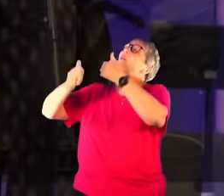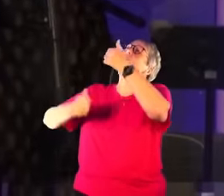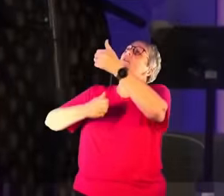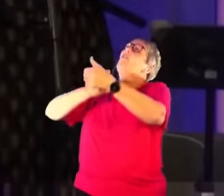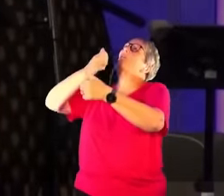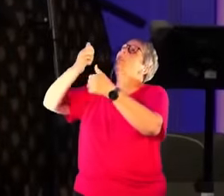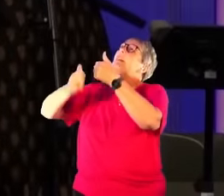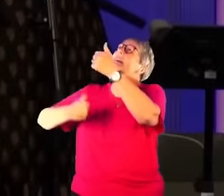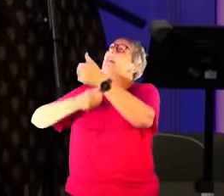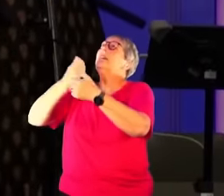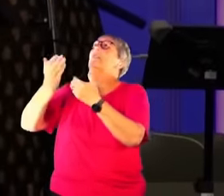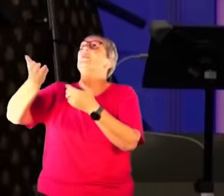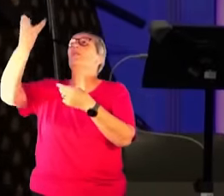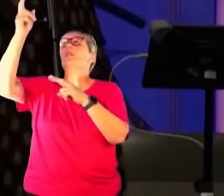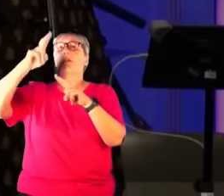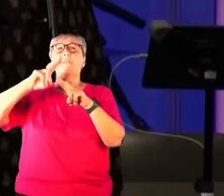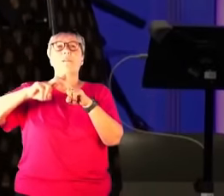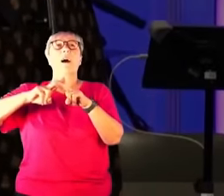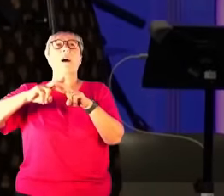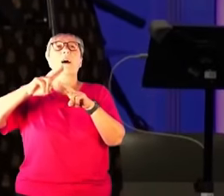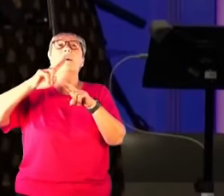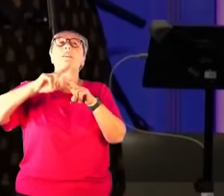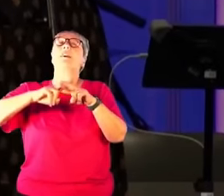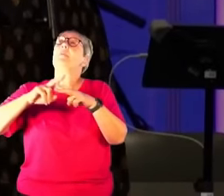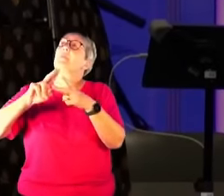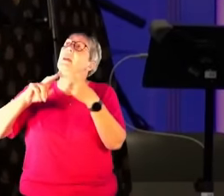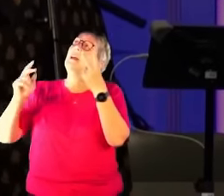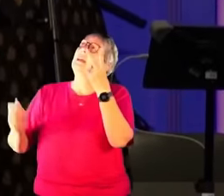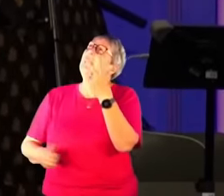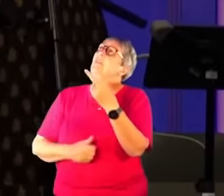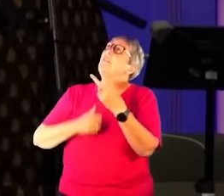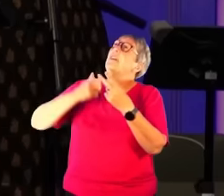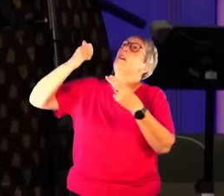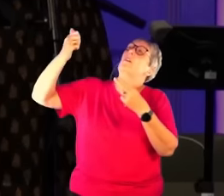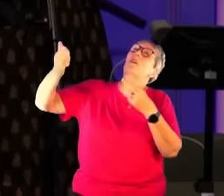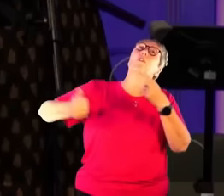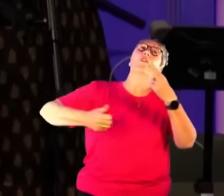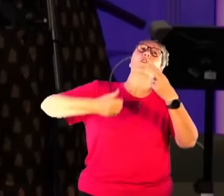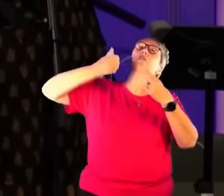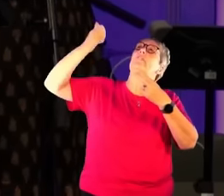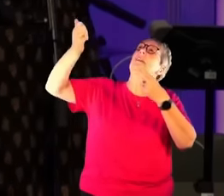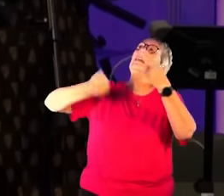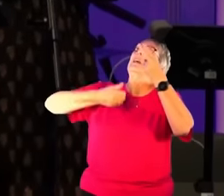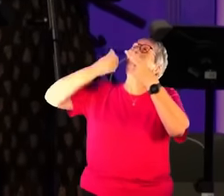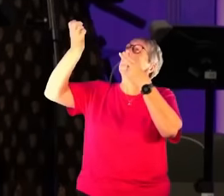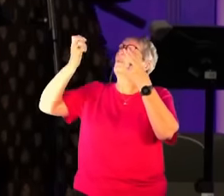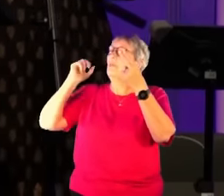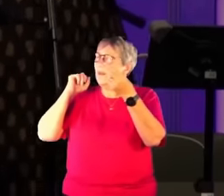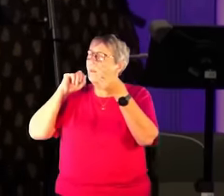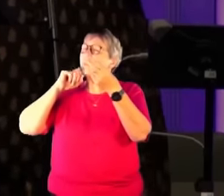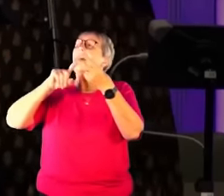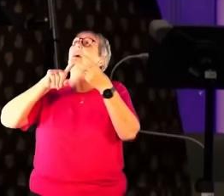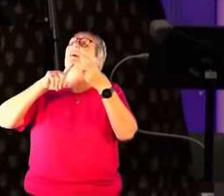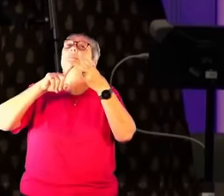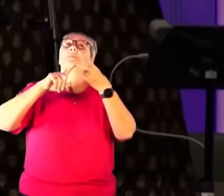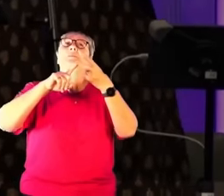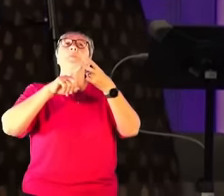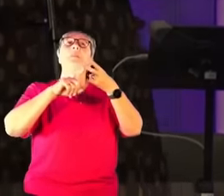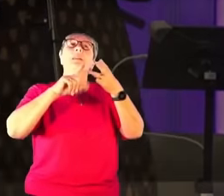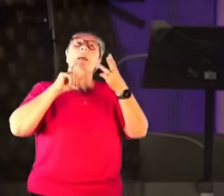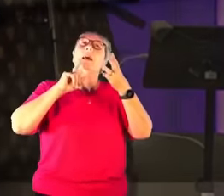Giving glory to the Father, giving glory to the